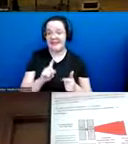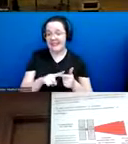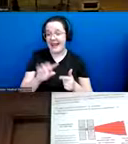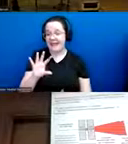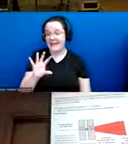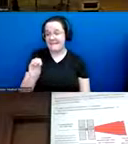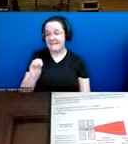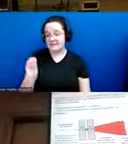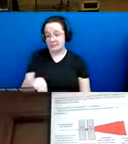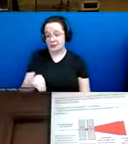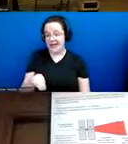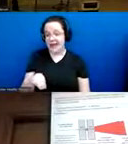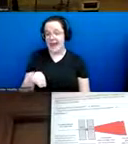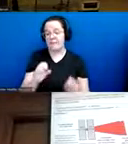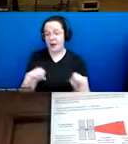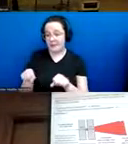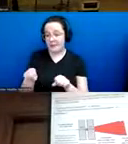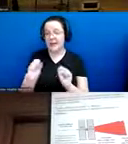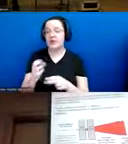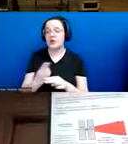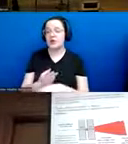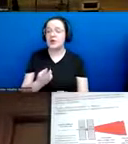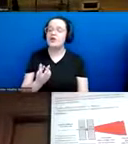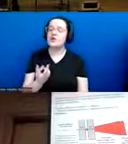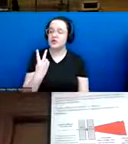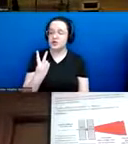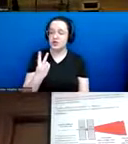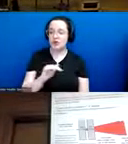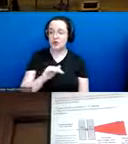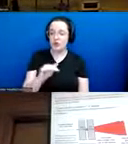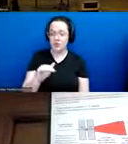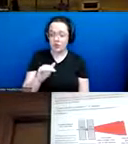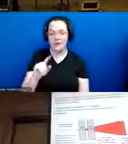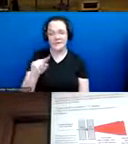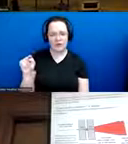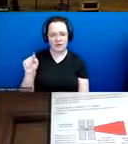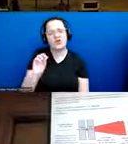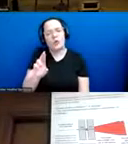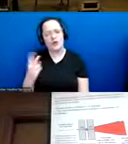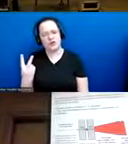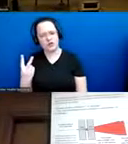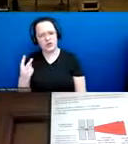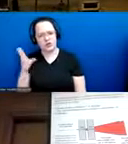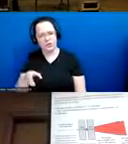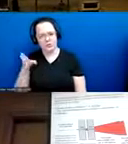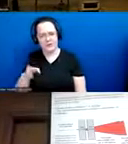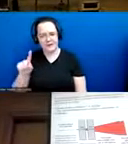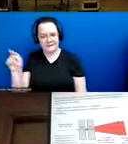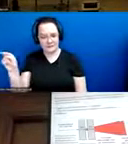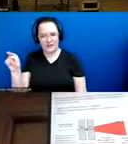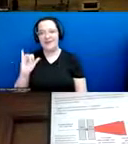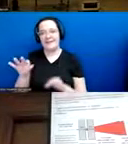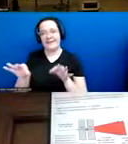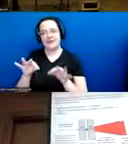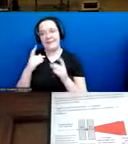produce two horizontally polarized photons or two vertically polarized photons, which is described as this very famous